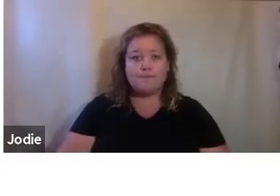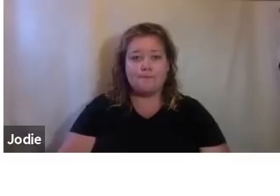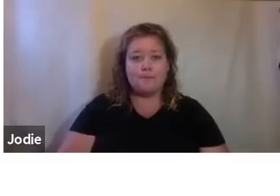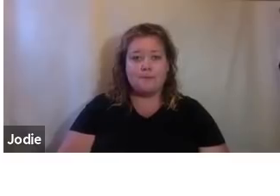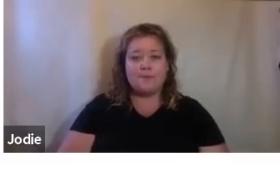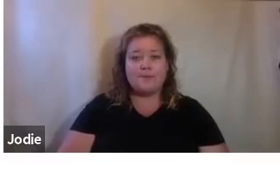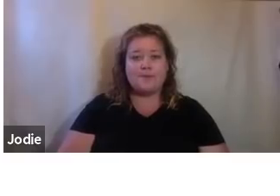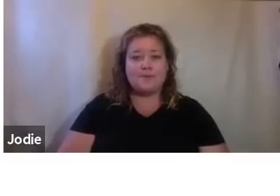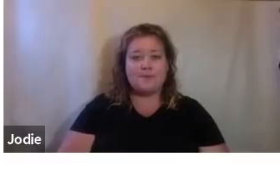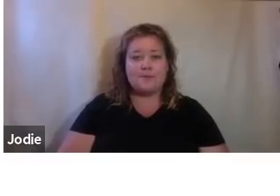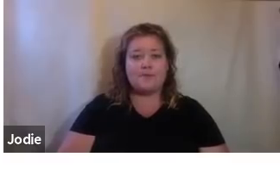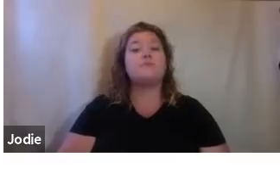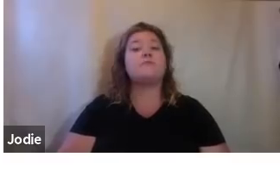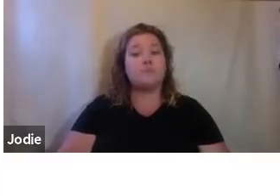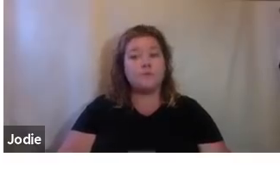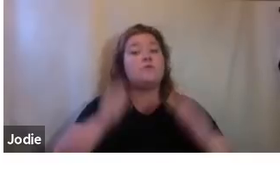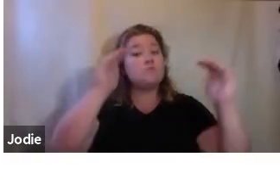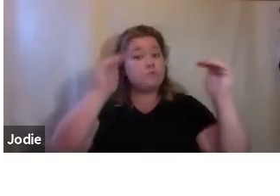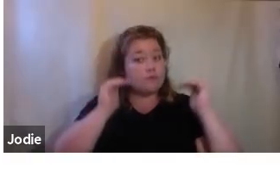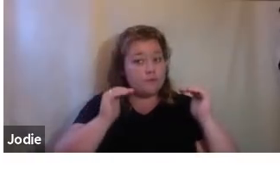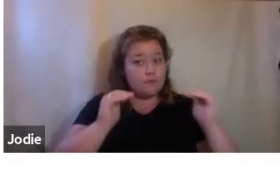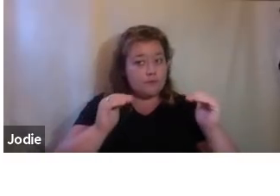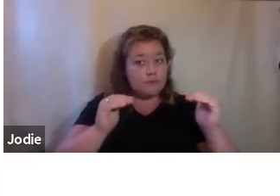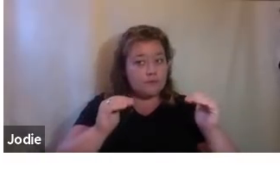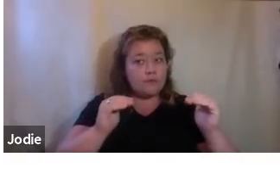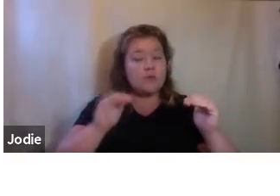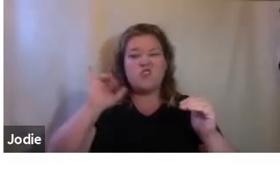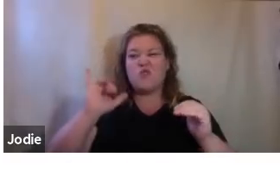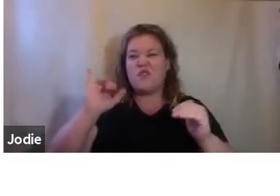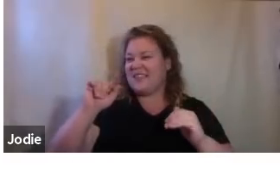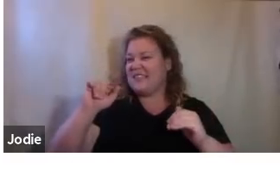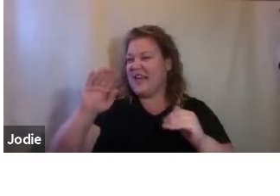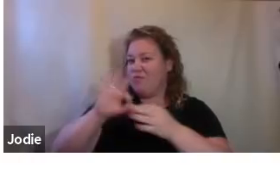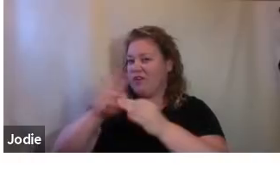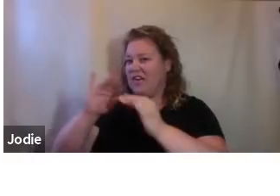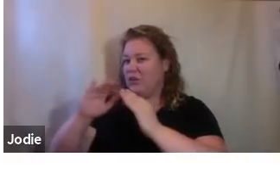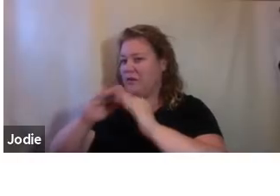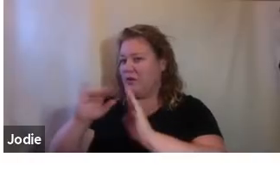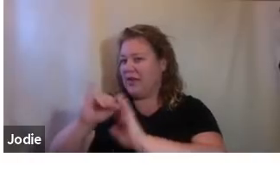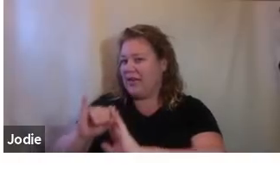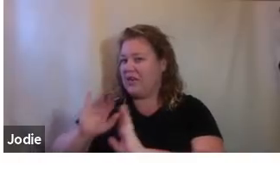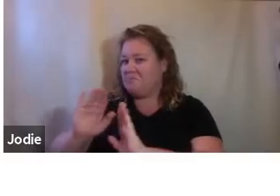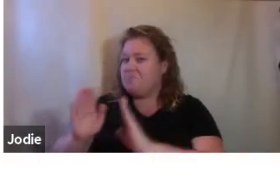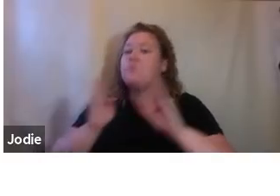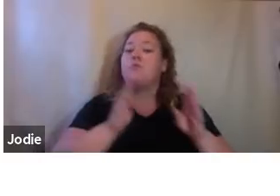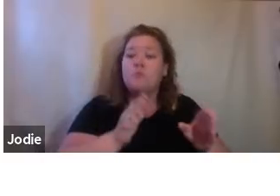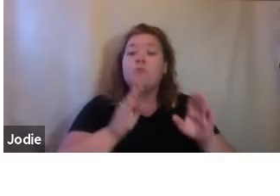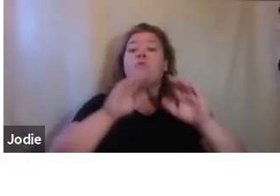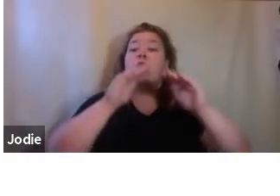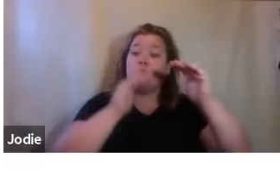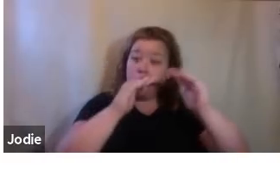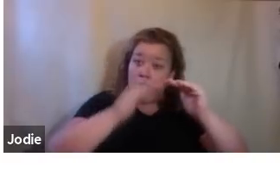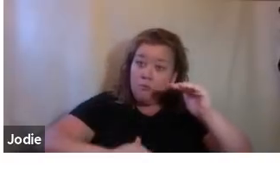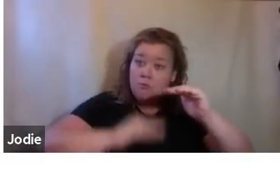Then below that section of the community indicator tab, there will be graphs as well that help support those